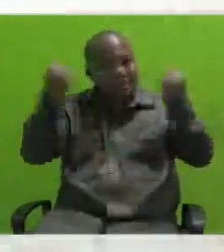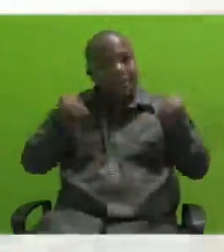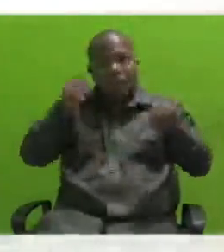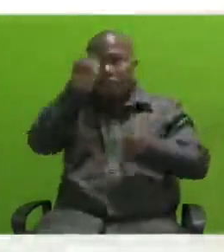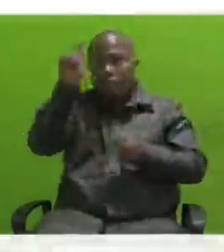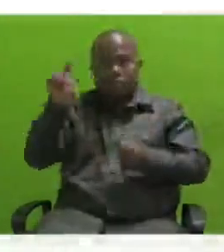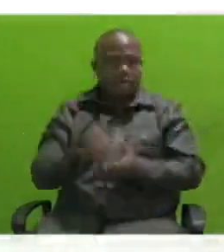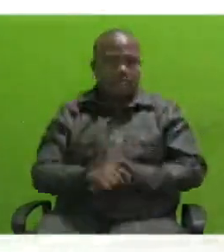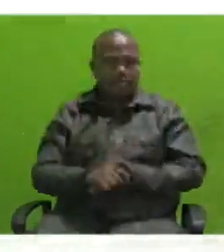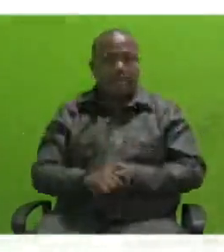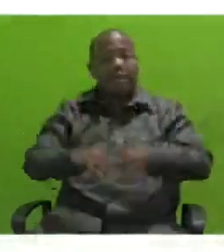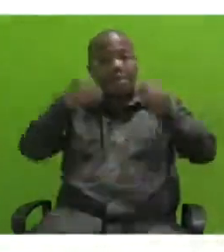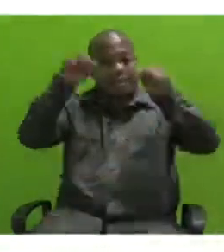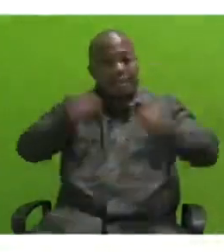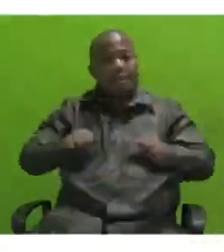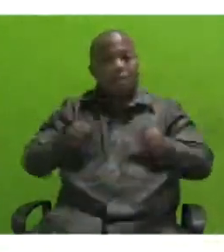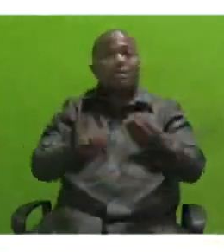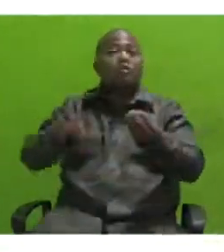we are supposed to add